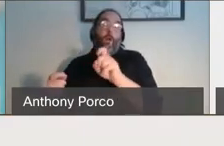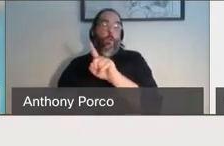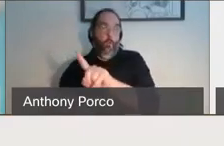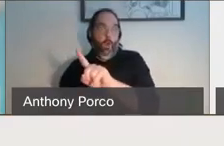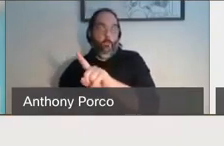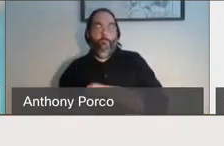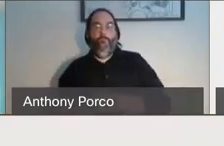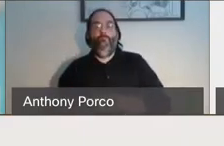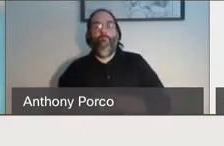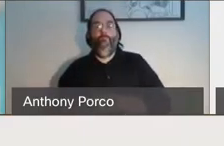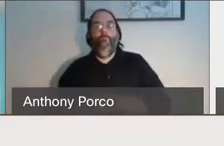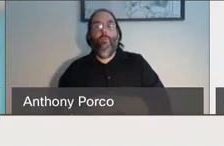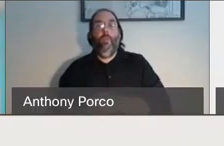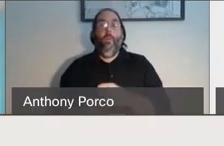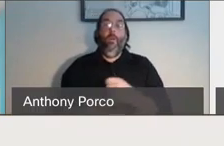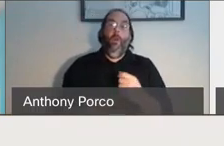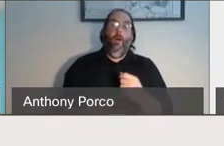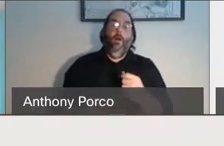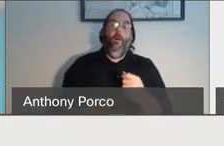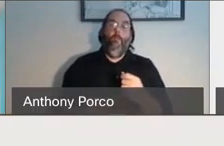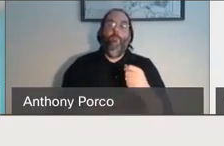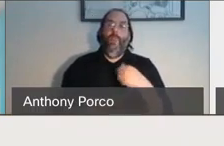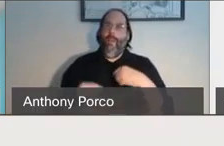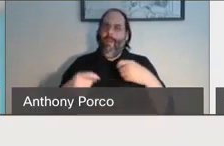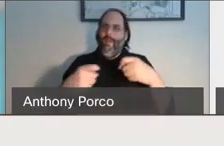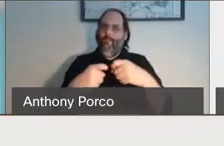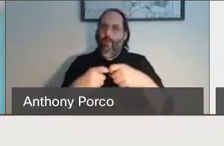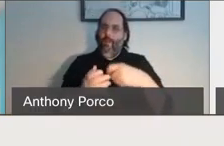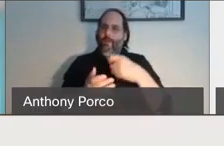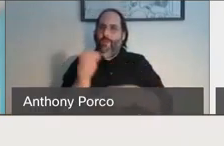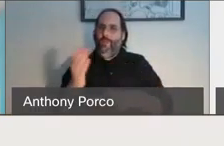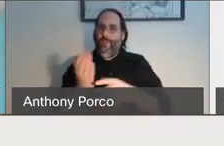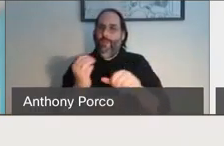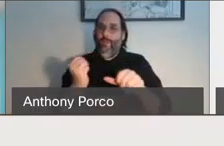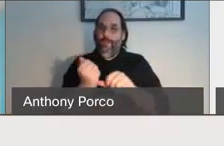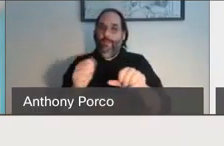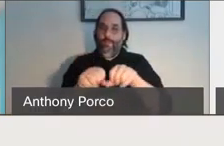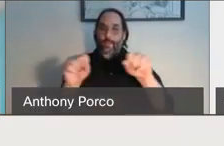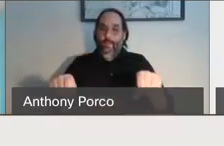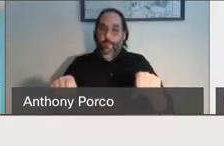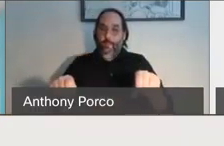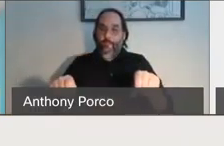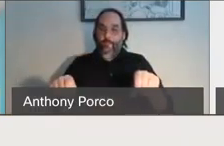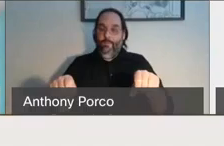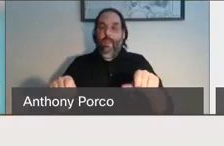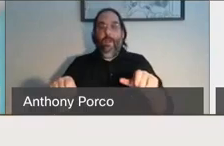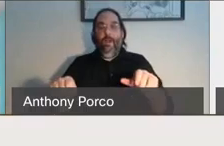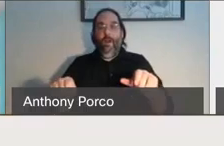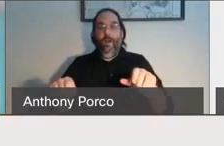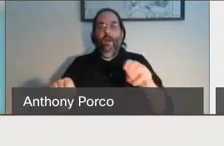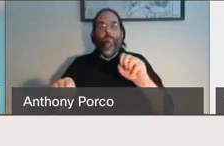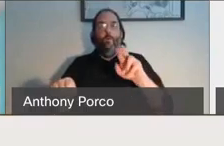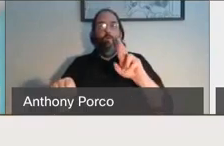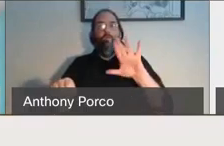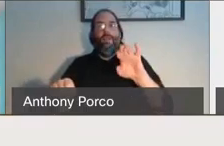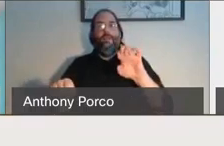101. And this electronic billing and technical assistance system is managed by Maurice Davis and